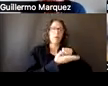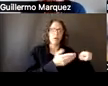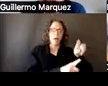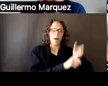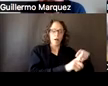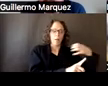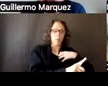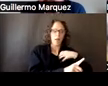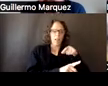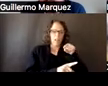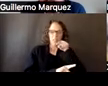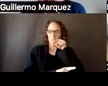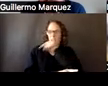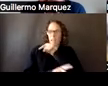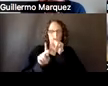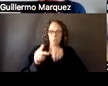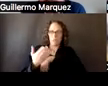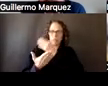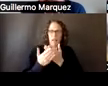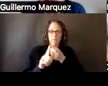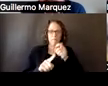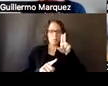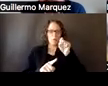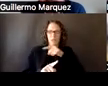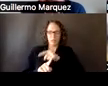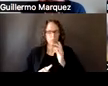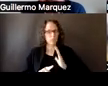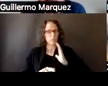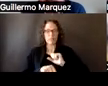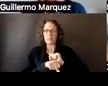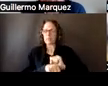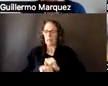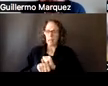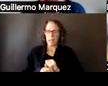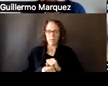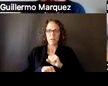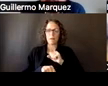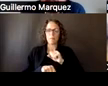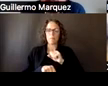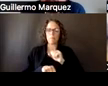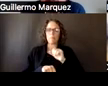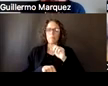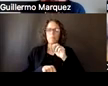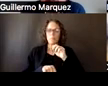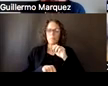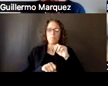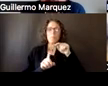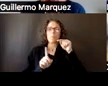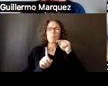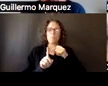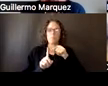recently arrived from the U.S., who was a former slave, was a vago. And there were laws against vagos or